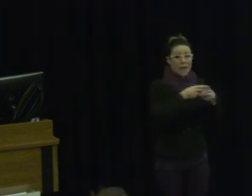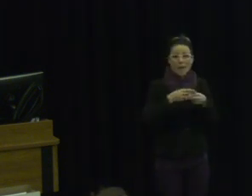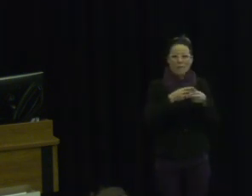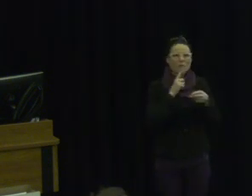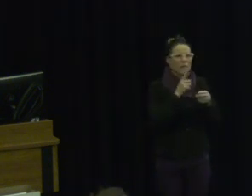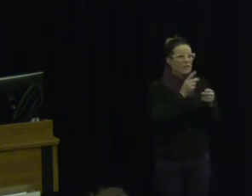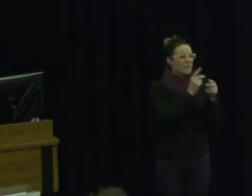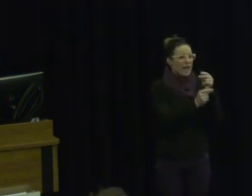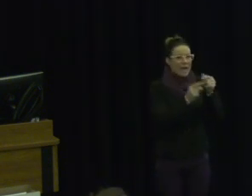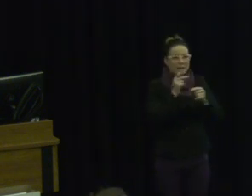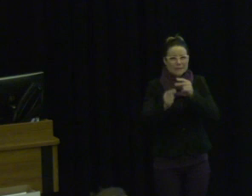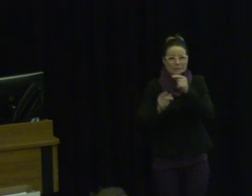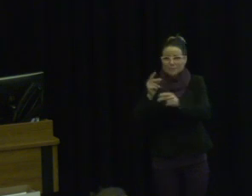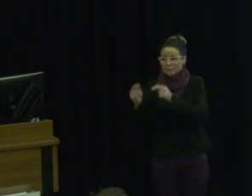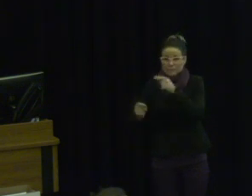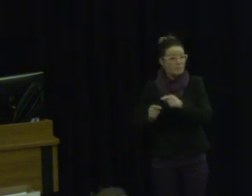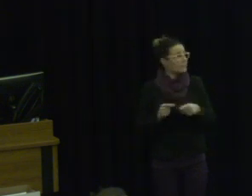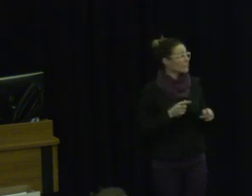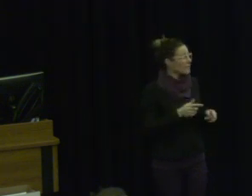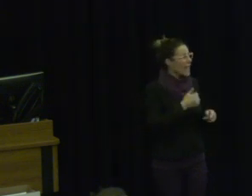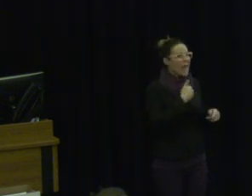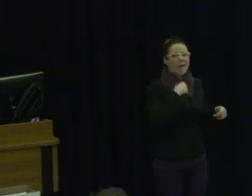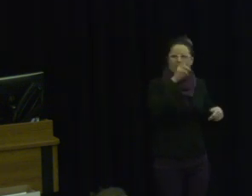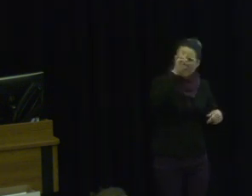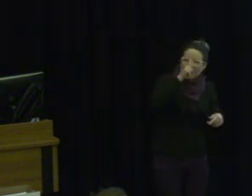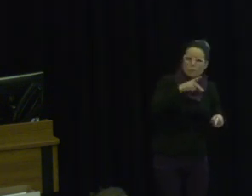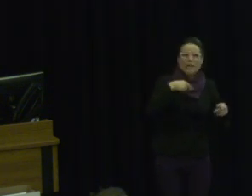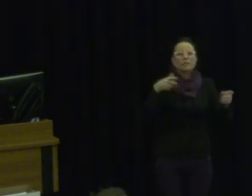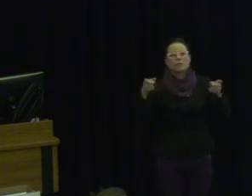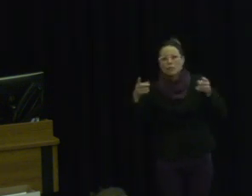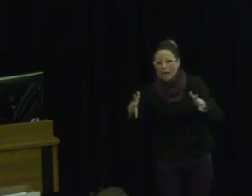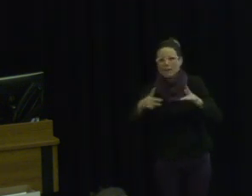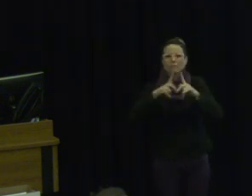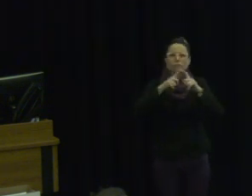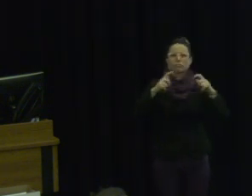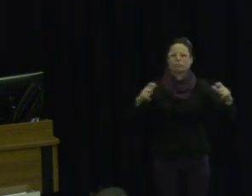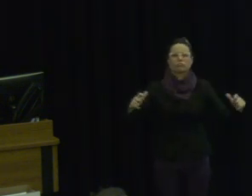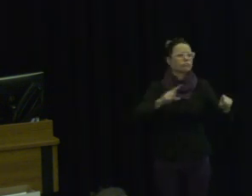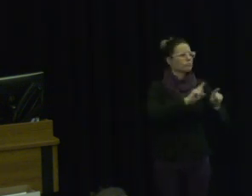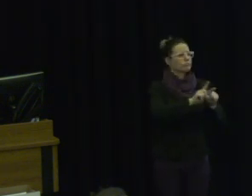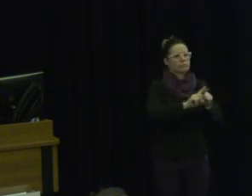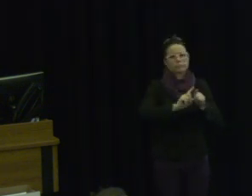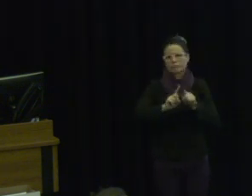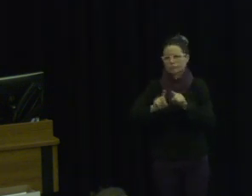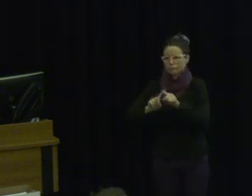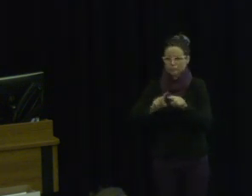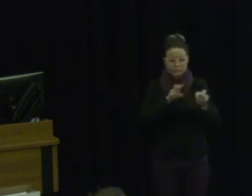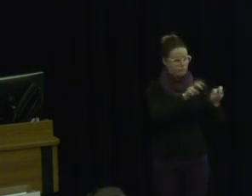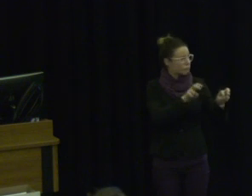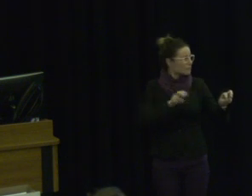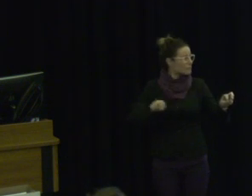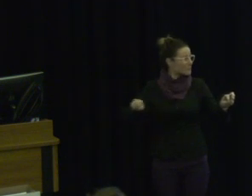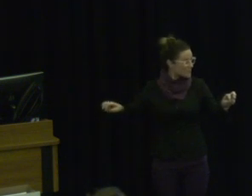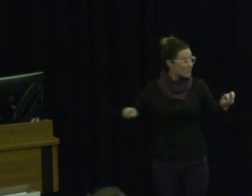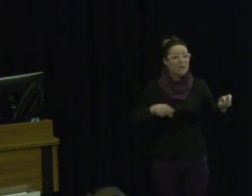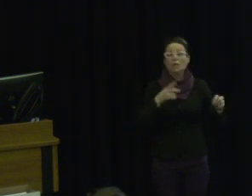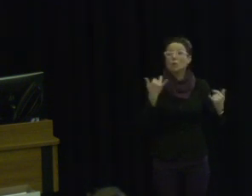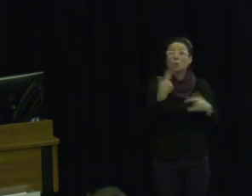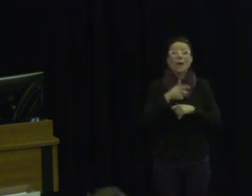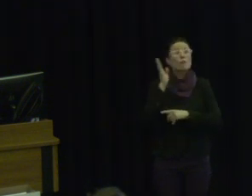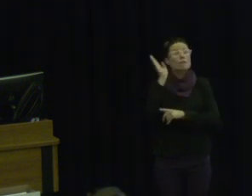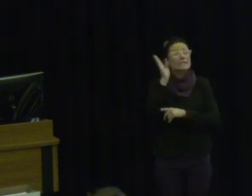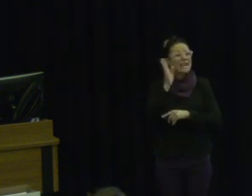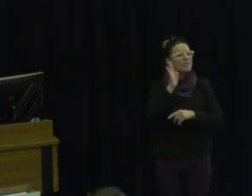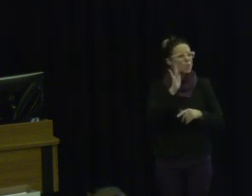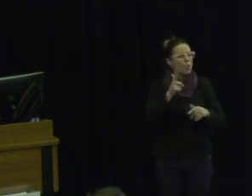different vice presidents, directors, et cetera, that can have, that will be component parts of our presentation today. So I'm